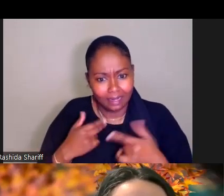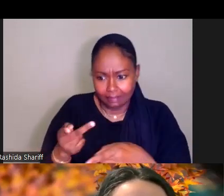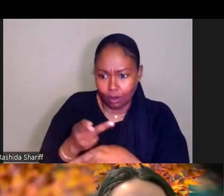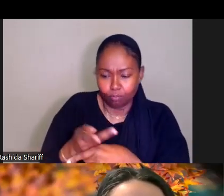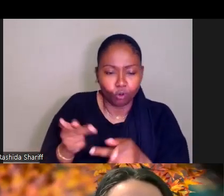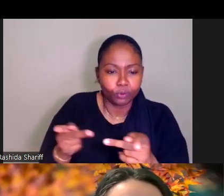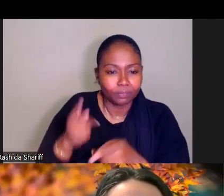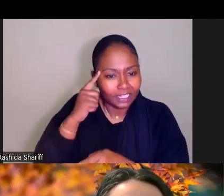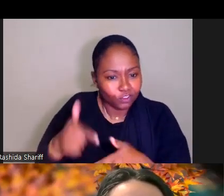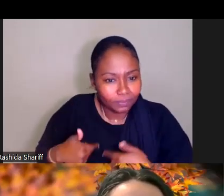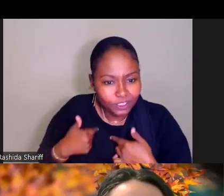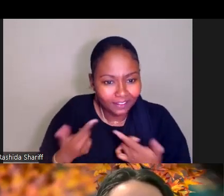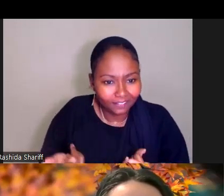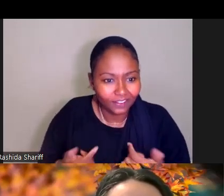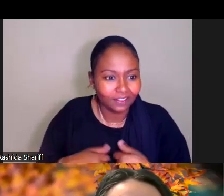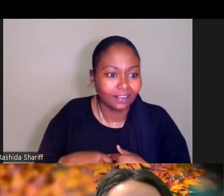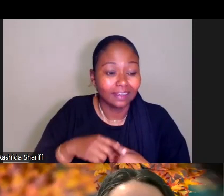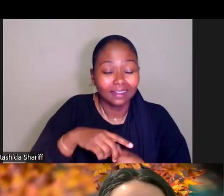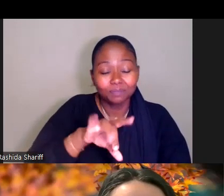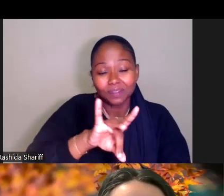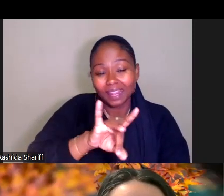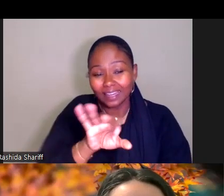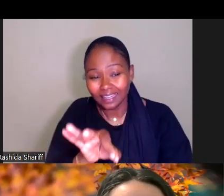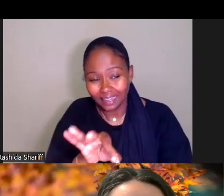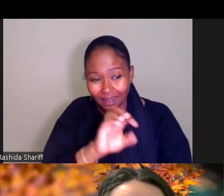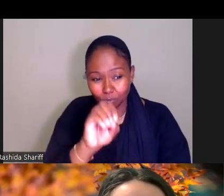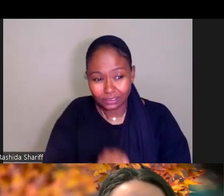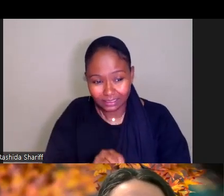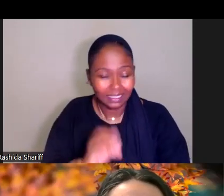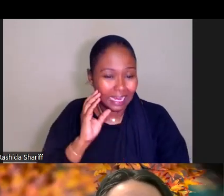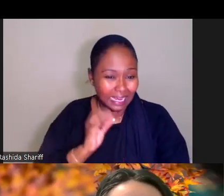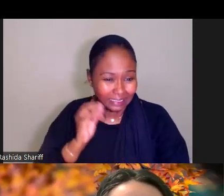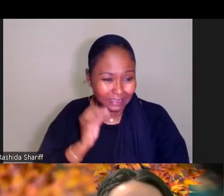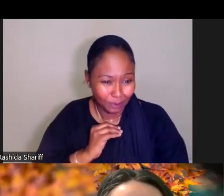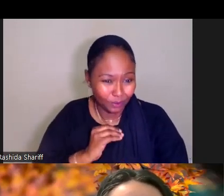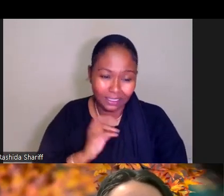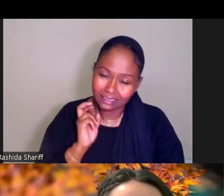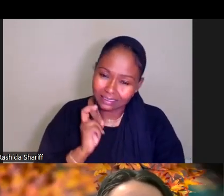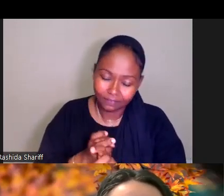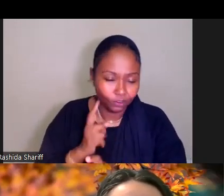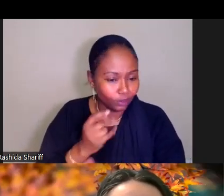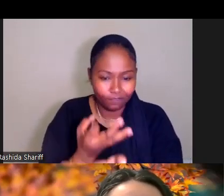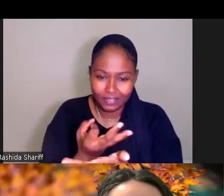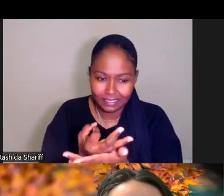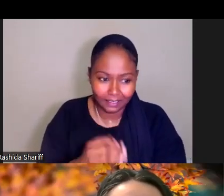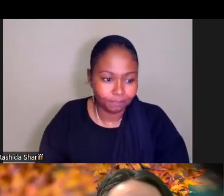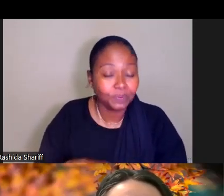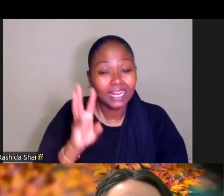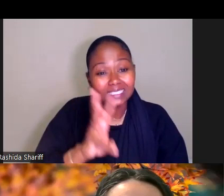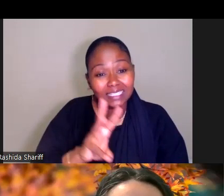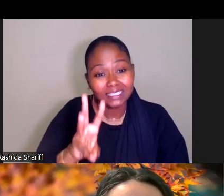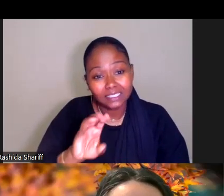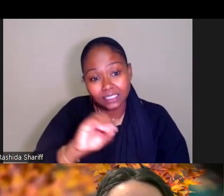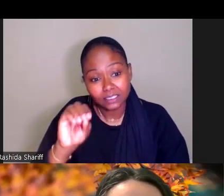live. 89% experience difficulties with funding in their program, and 66% said